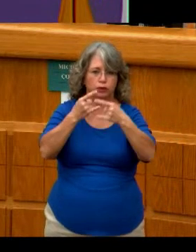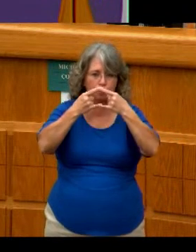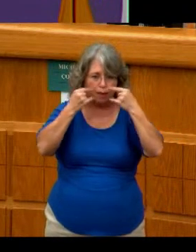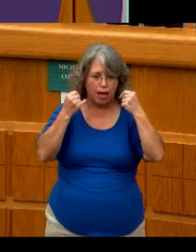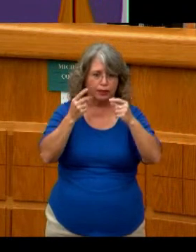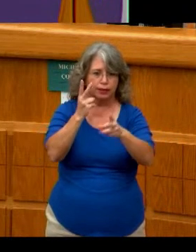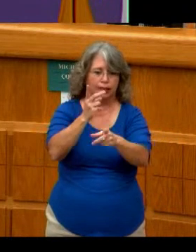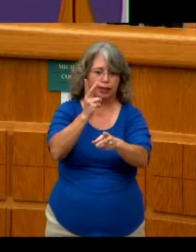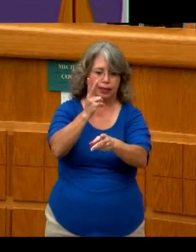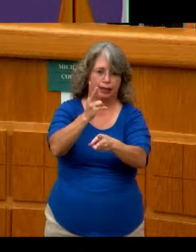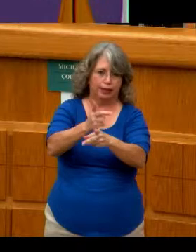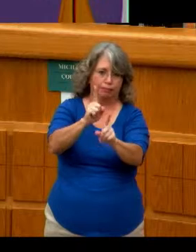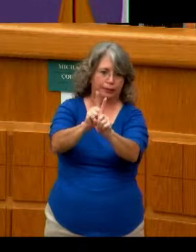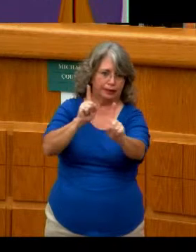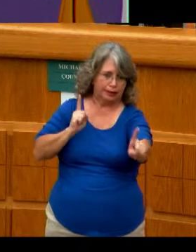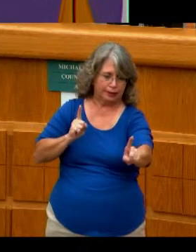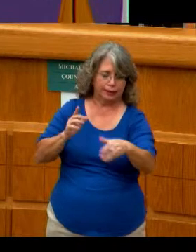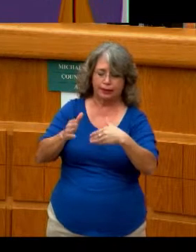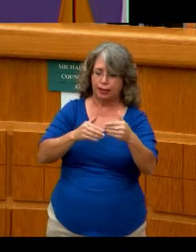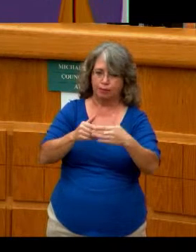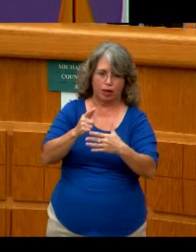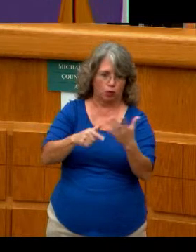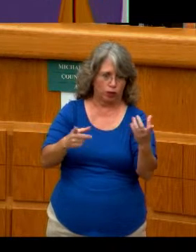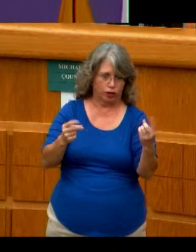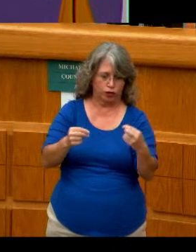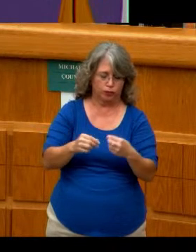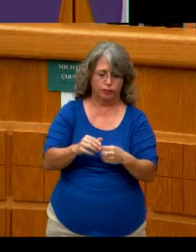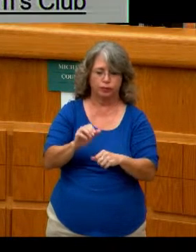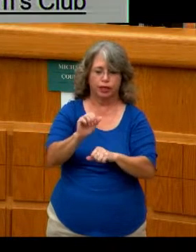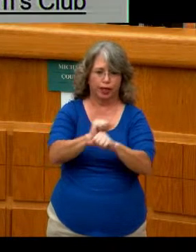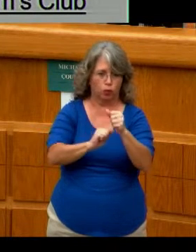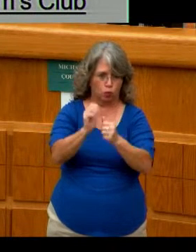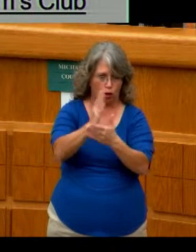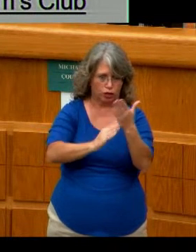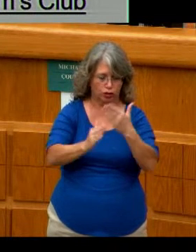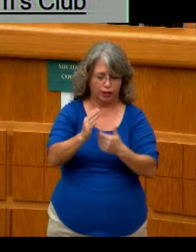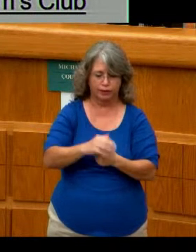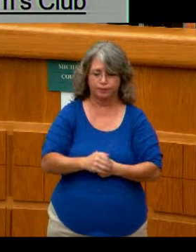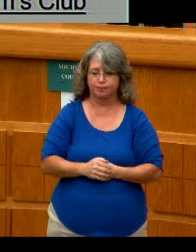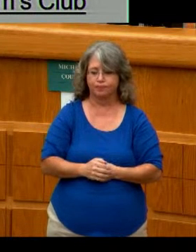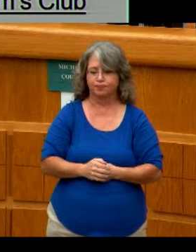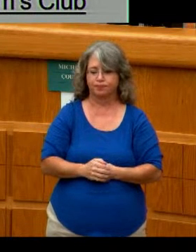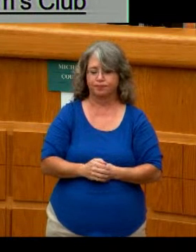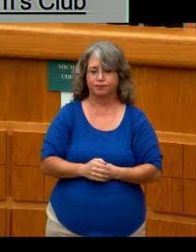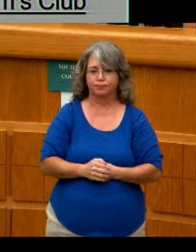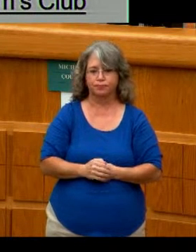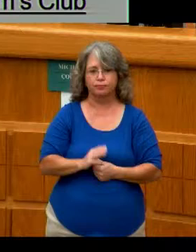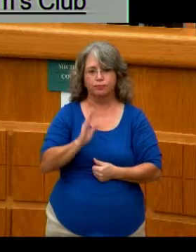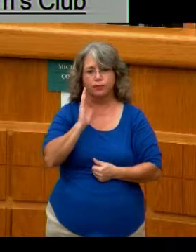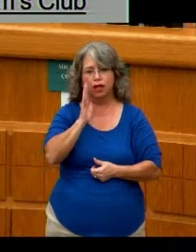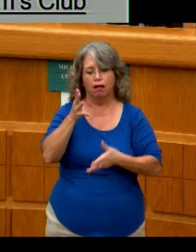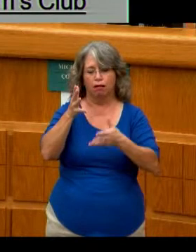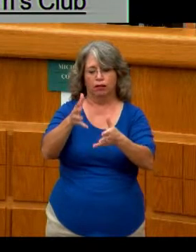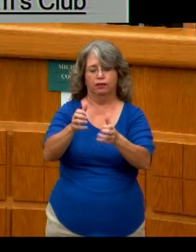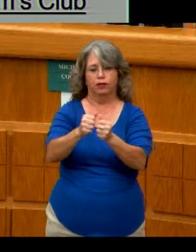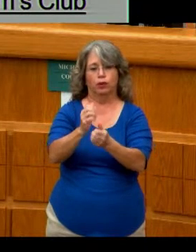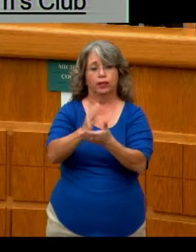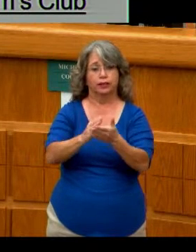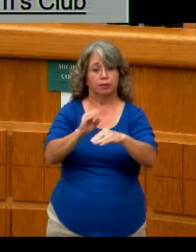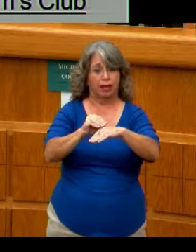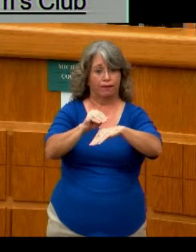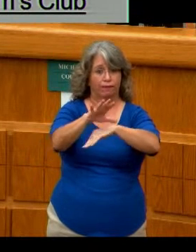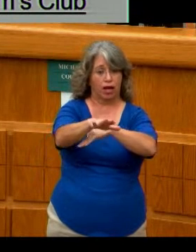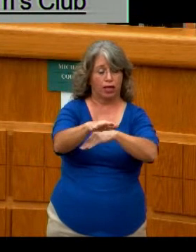And lastly, obviously, wear a mask and social distance pretty much regardless of what you do. And wash your